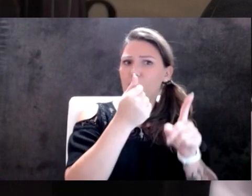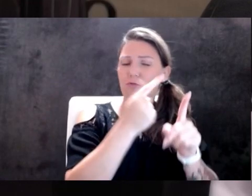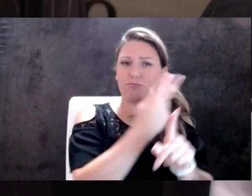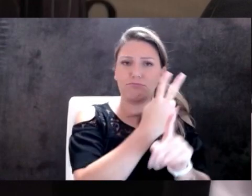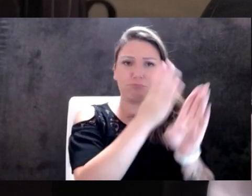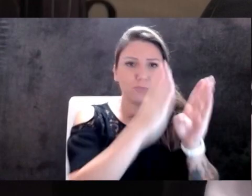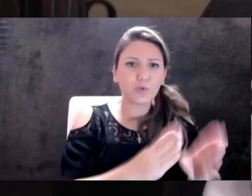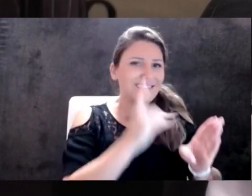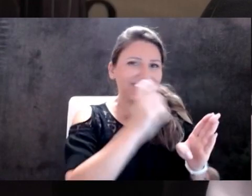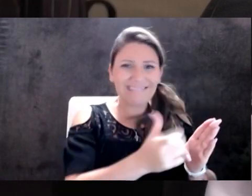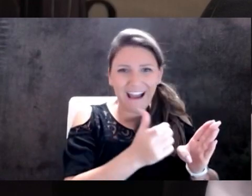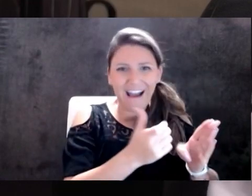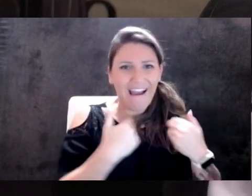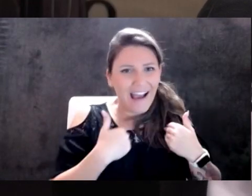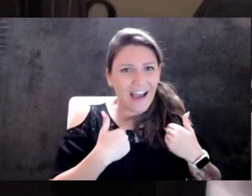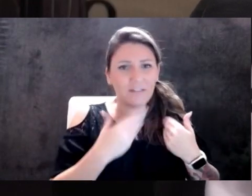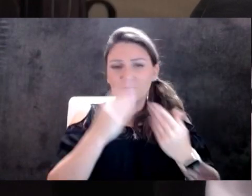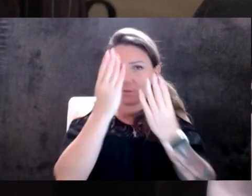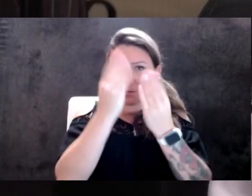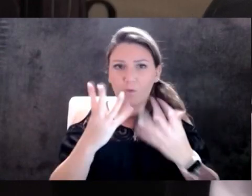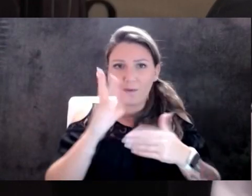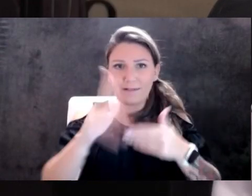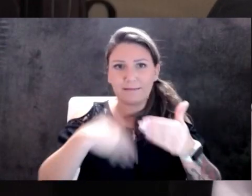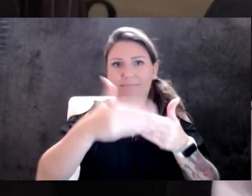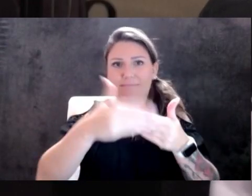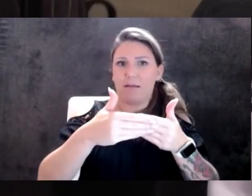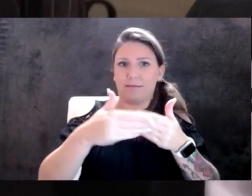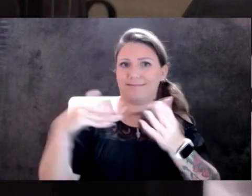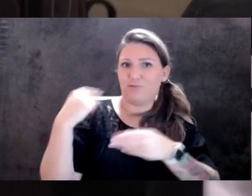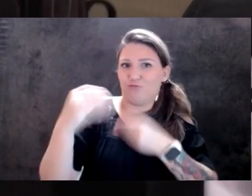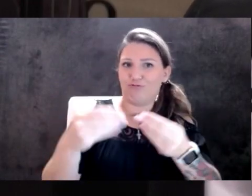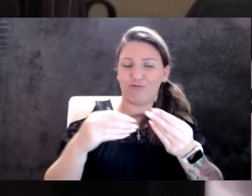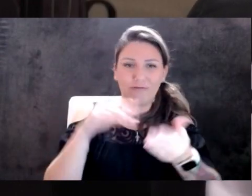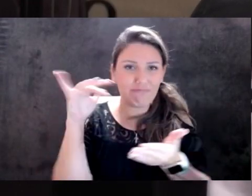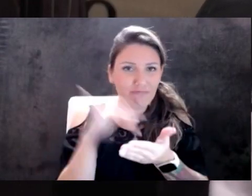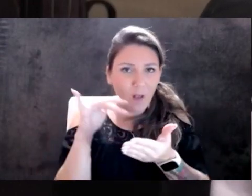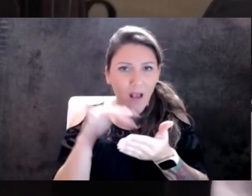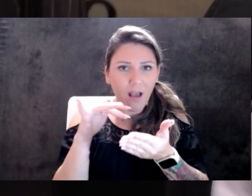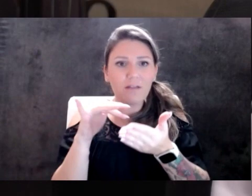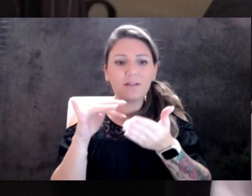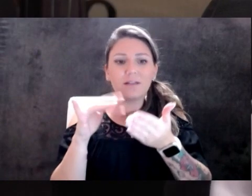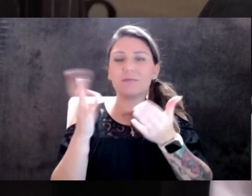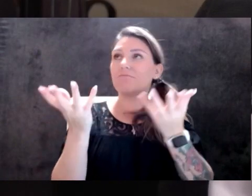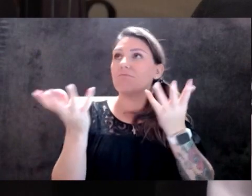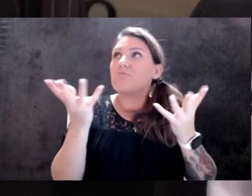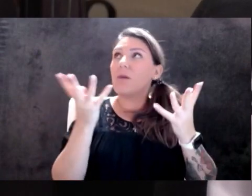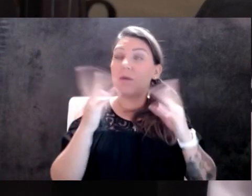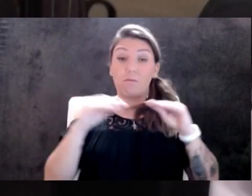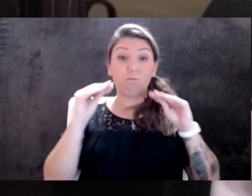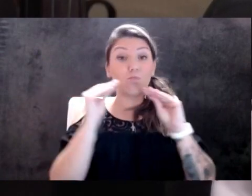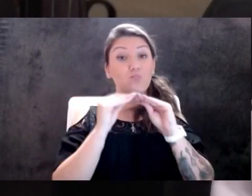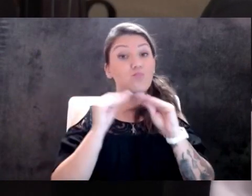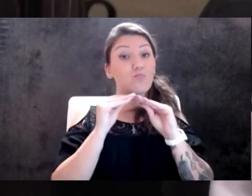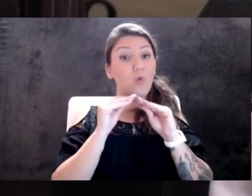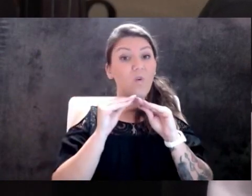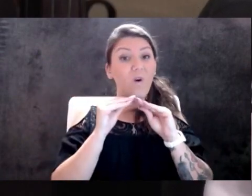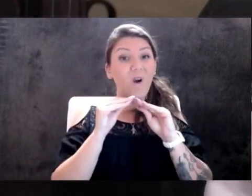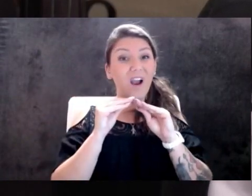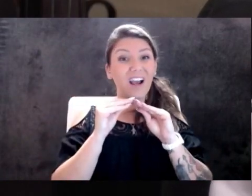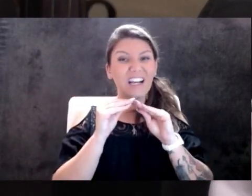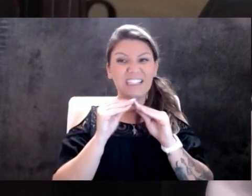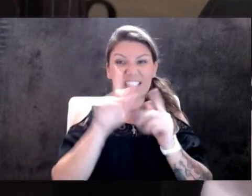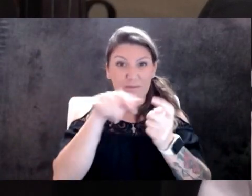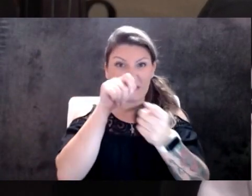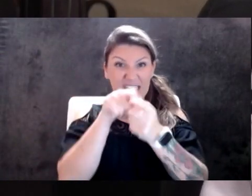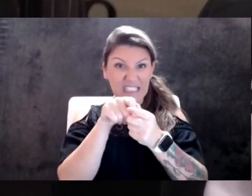And that informs the next generation of trials, where we can be even a little bit more personalized, more specific, that